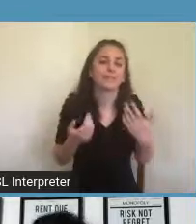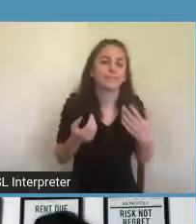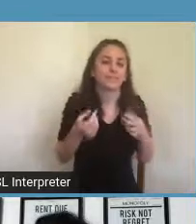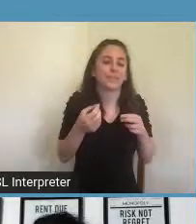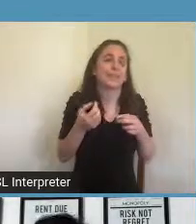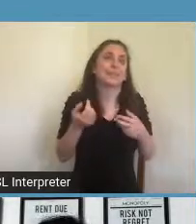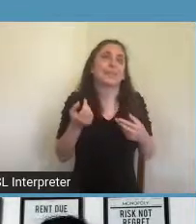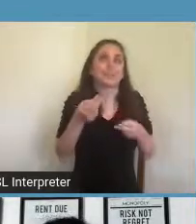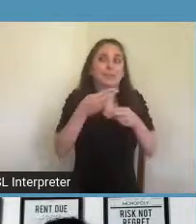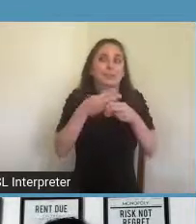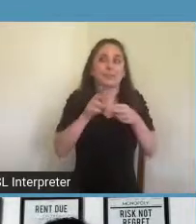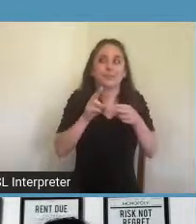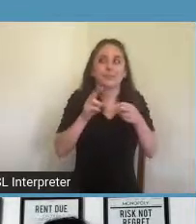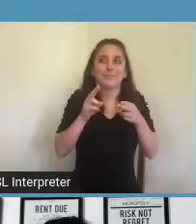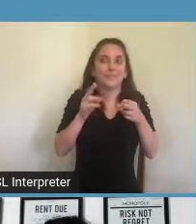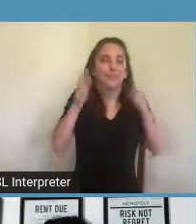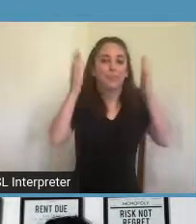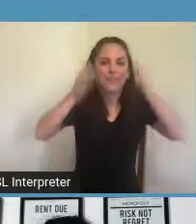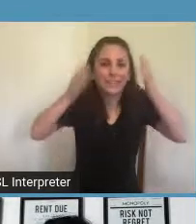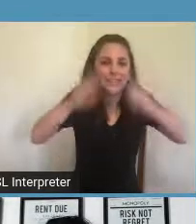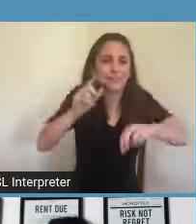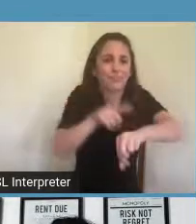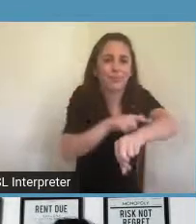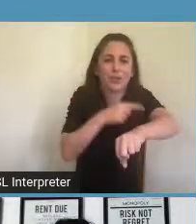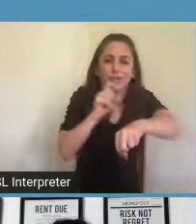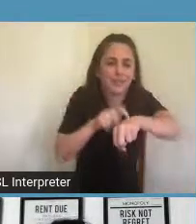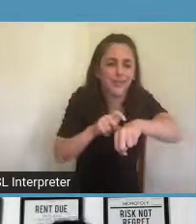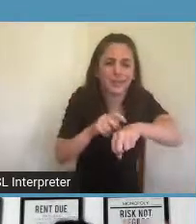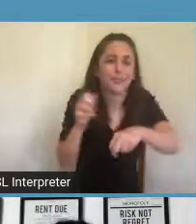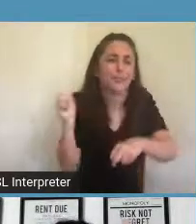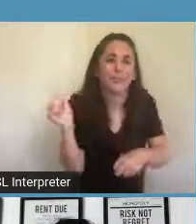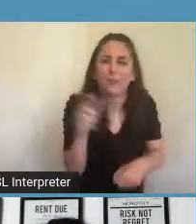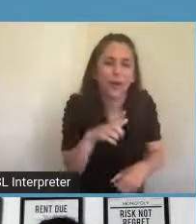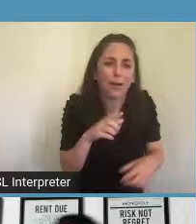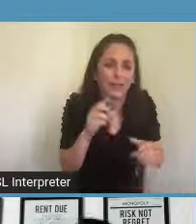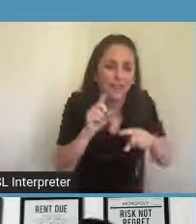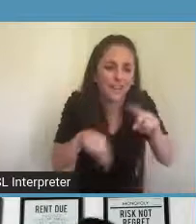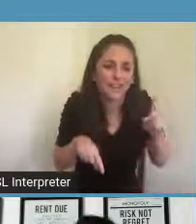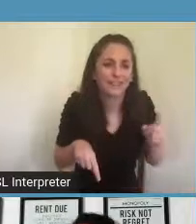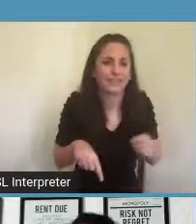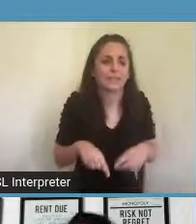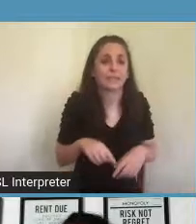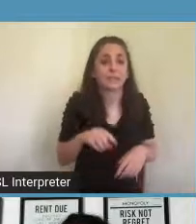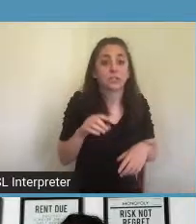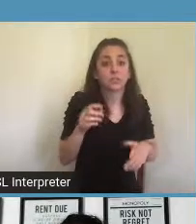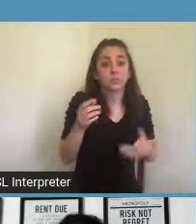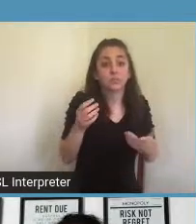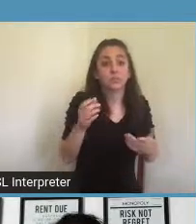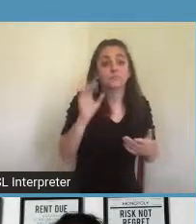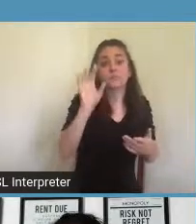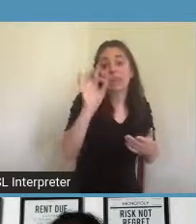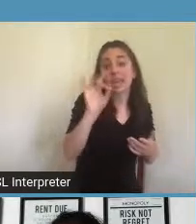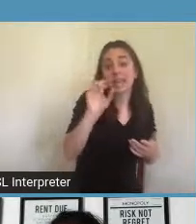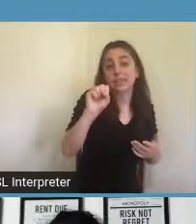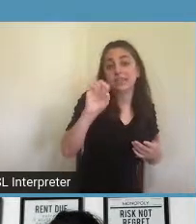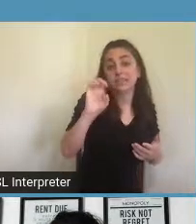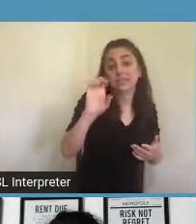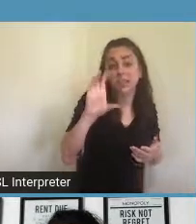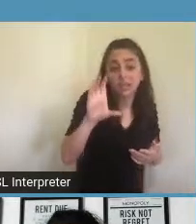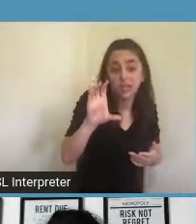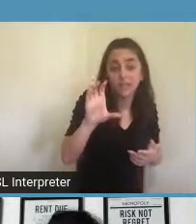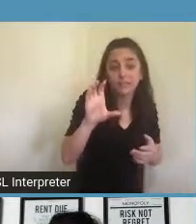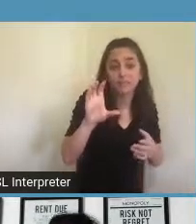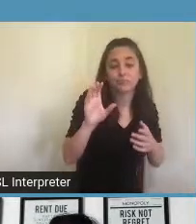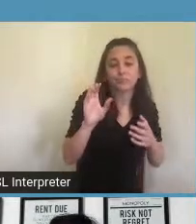just on Gen Z. We have the attention span of goldfish, which means we've got 8 seconds to capture a candidate's attention